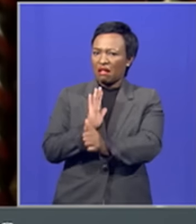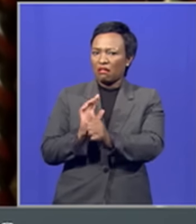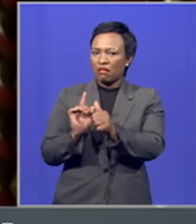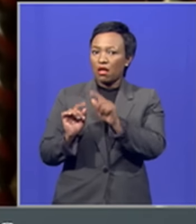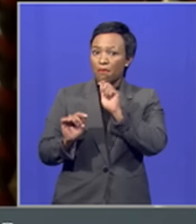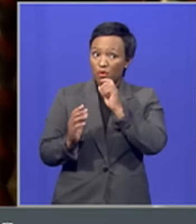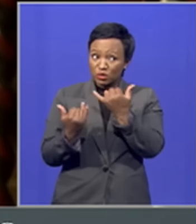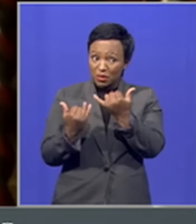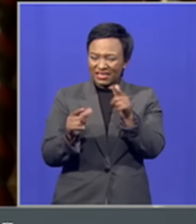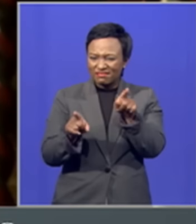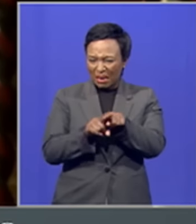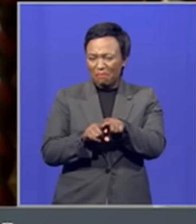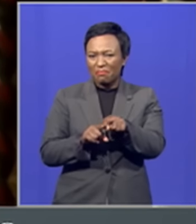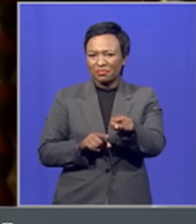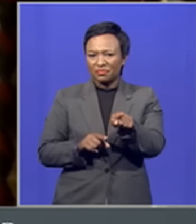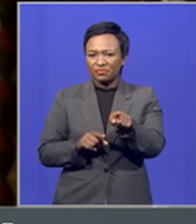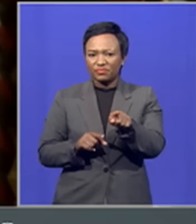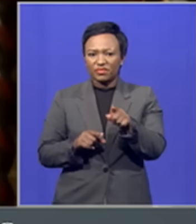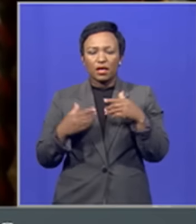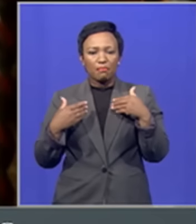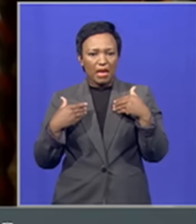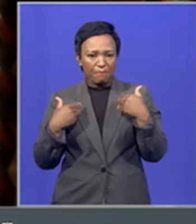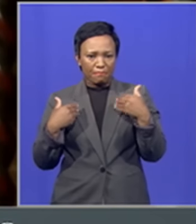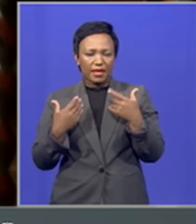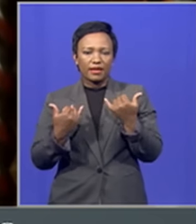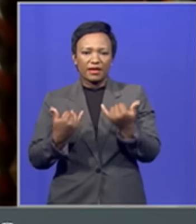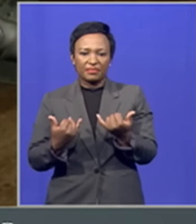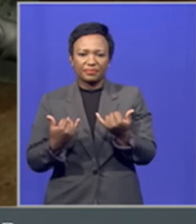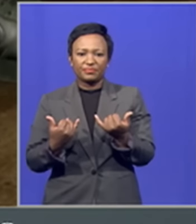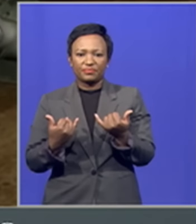same. I'm so happy to find out, to